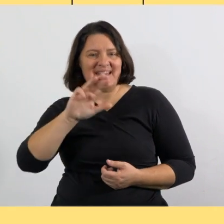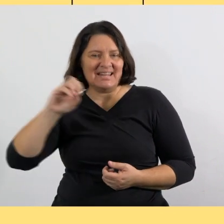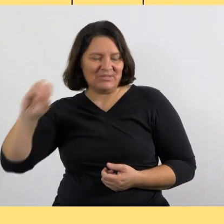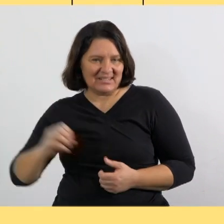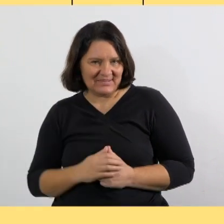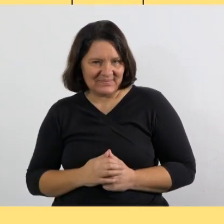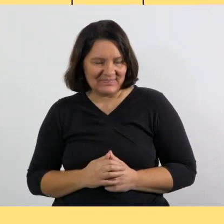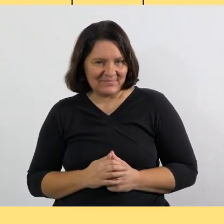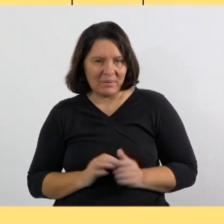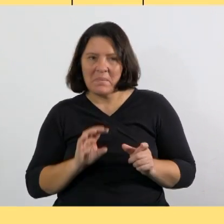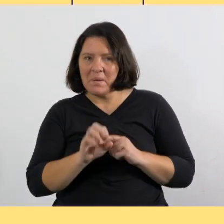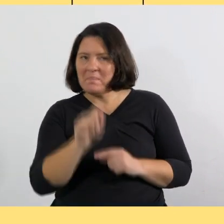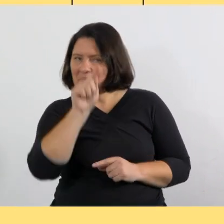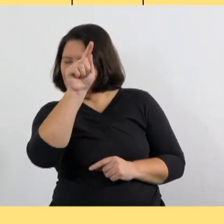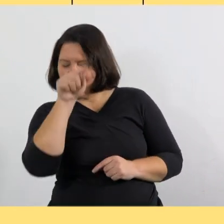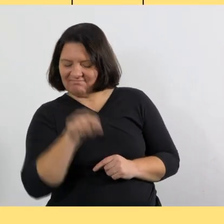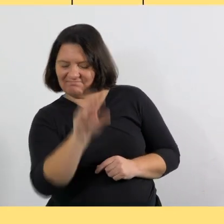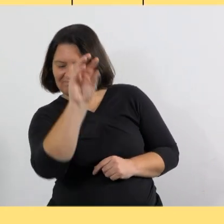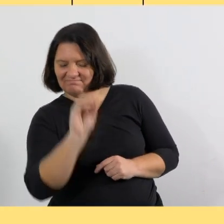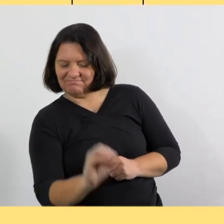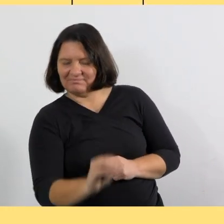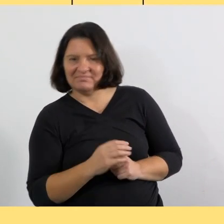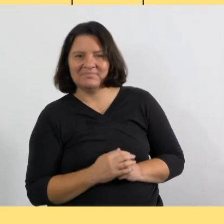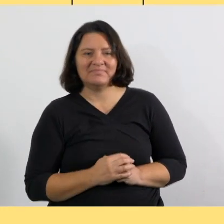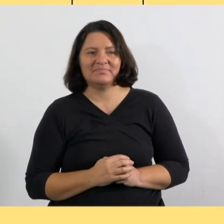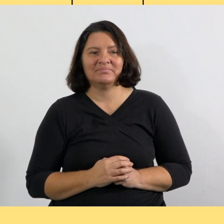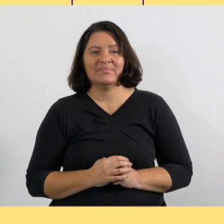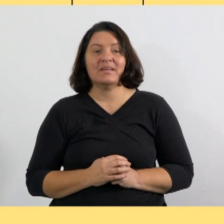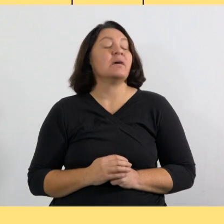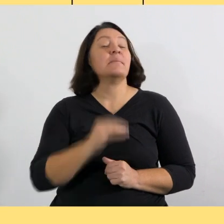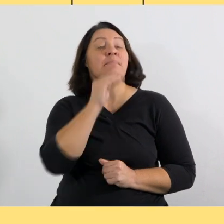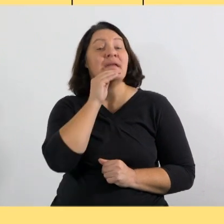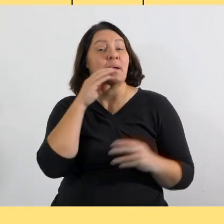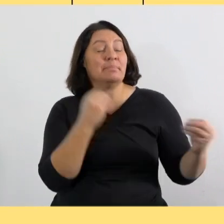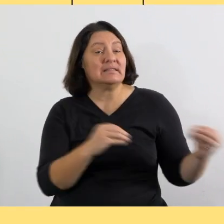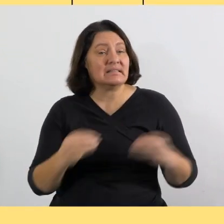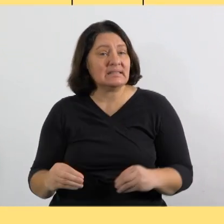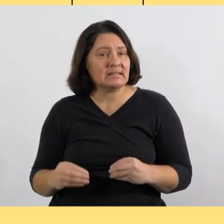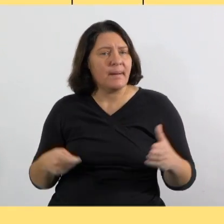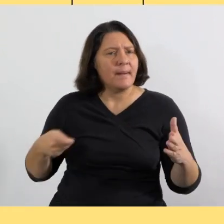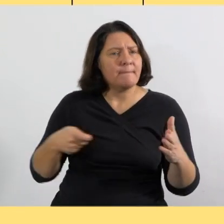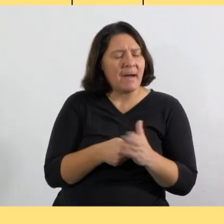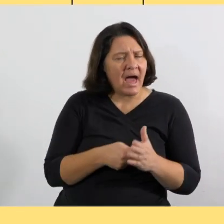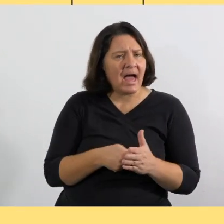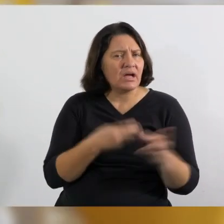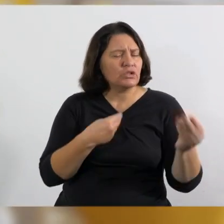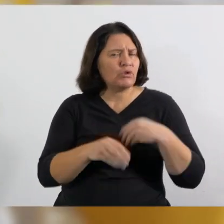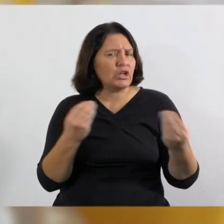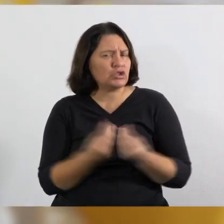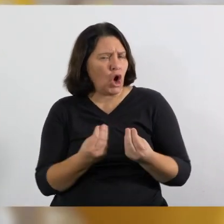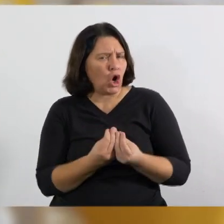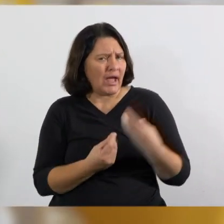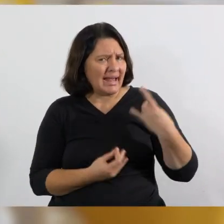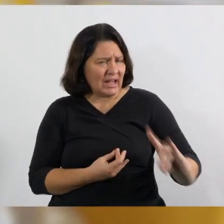27,900. That is what you find over there. It therefore means if a business purchases trading stock